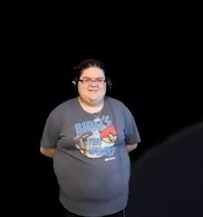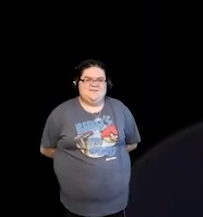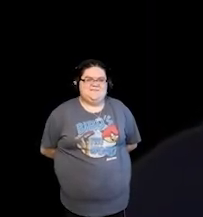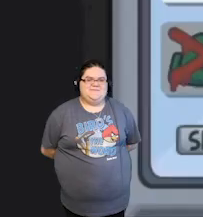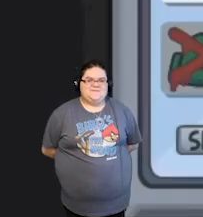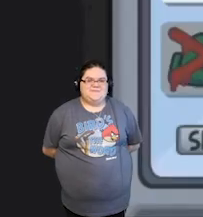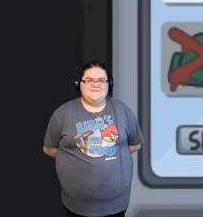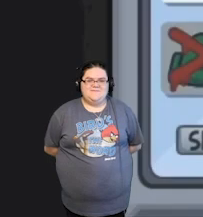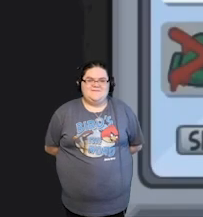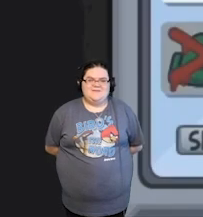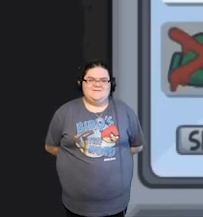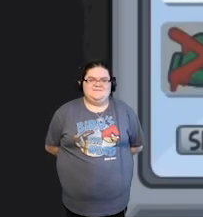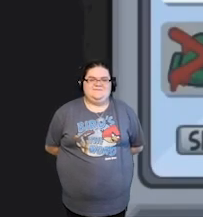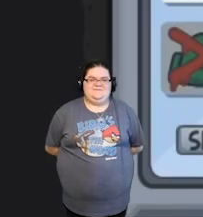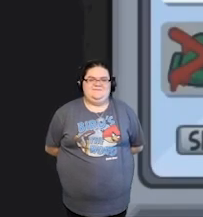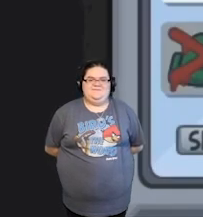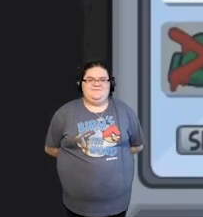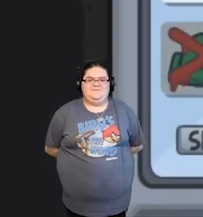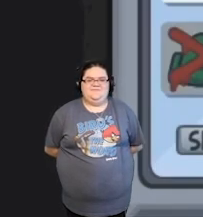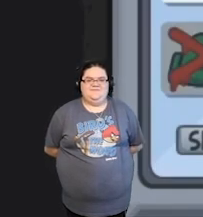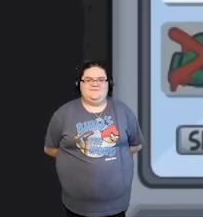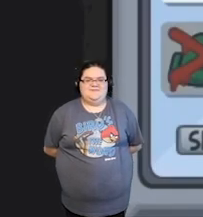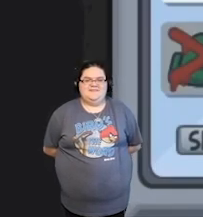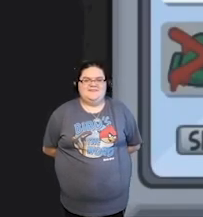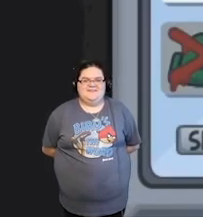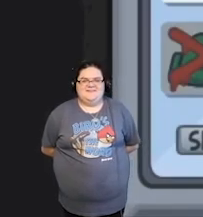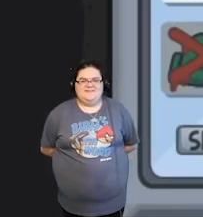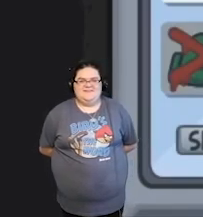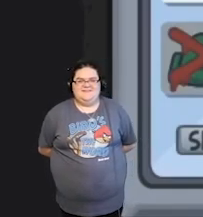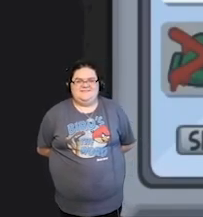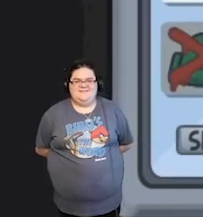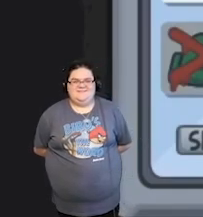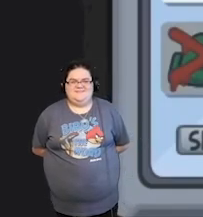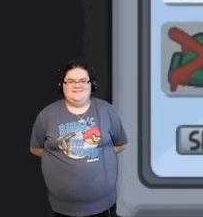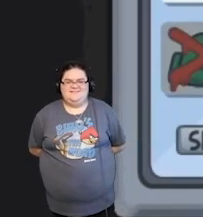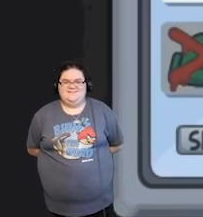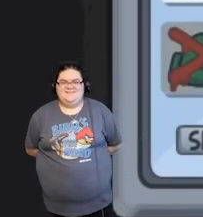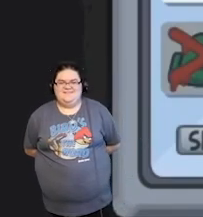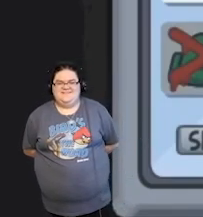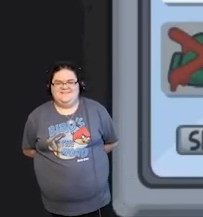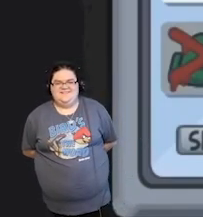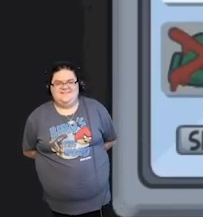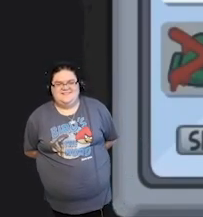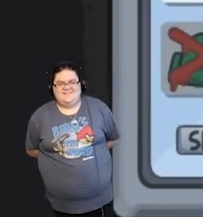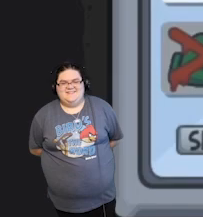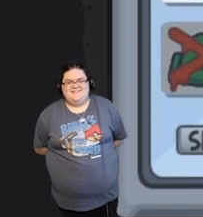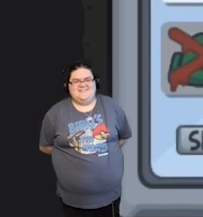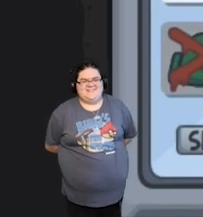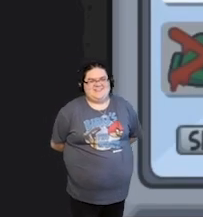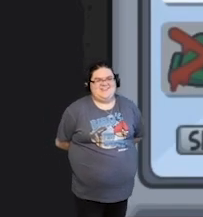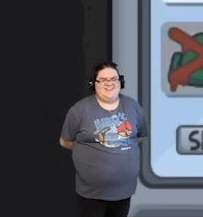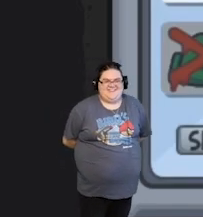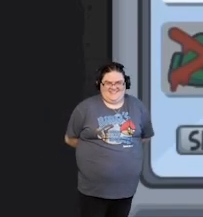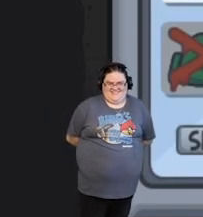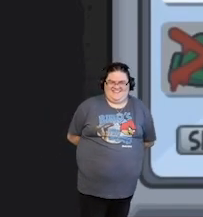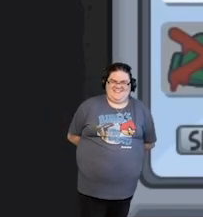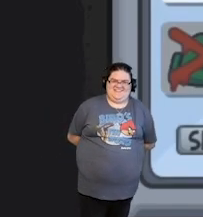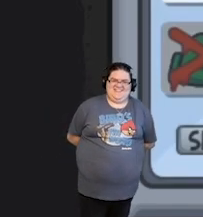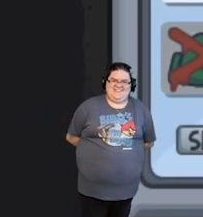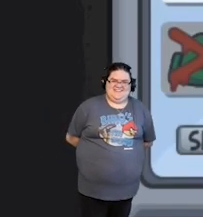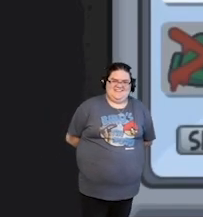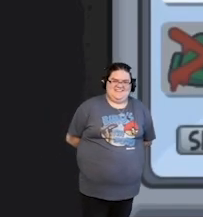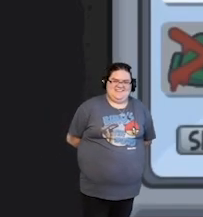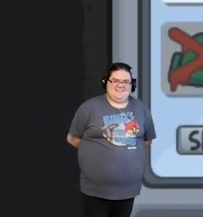body, Lachlan? JJ has legit slumped a body right in front of me. And I just sat there for 10 seconds. I'm like, I'm not available for this discussion. Like, wait, who